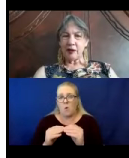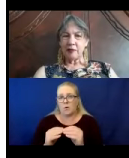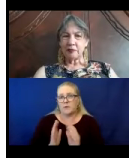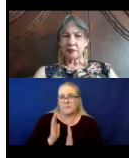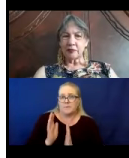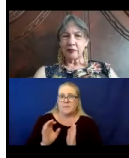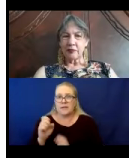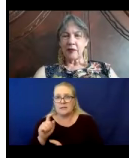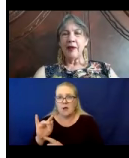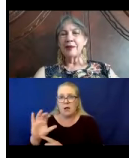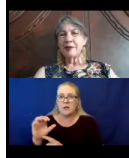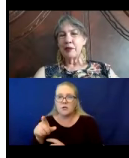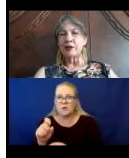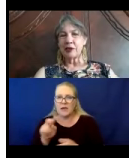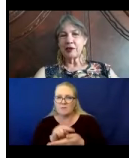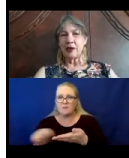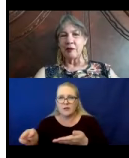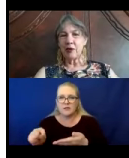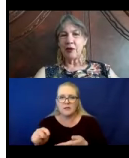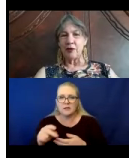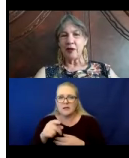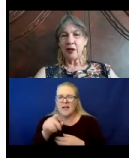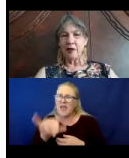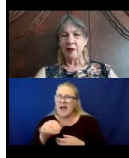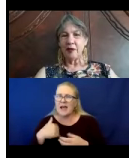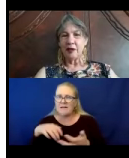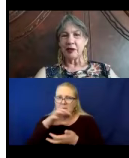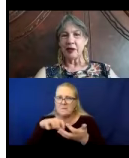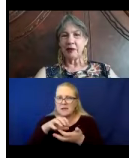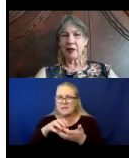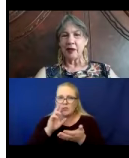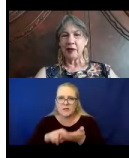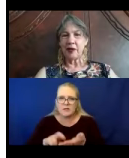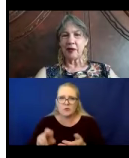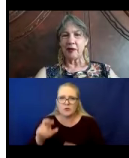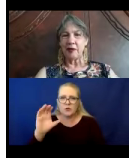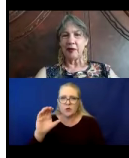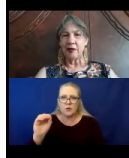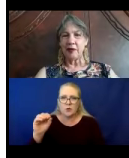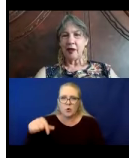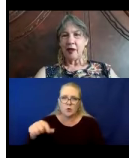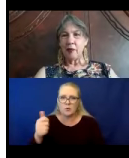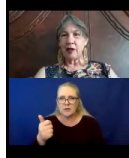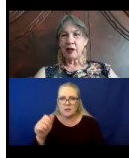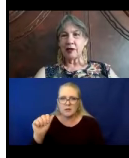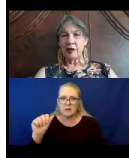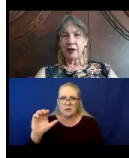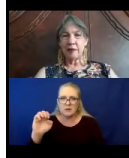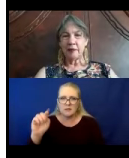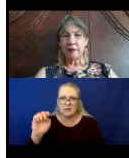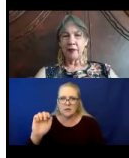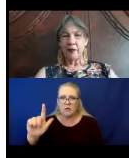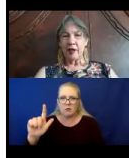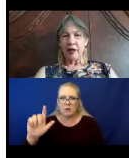that there's mixed research on, but CoQ10, acetyl L-carnitine,